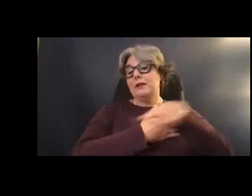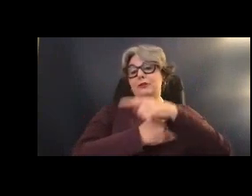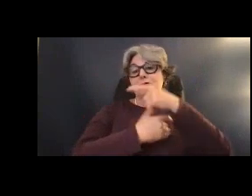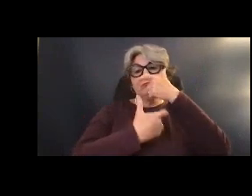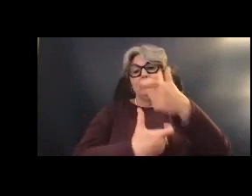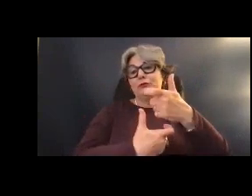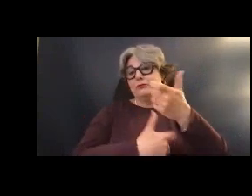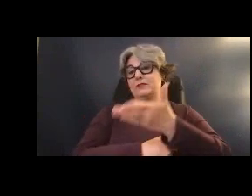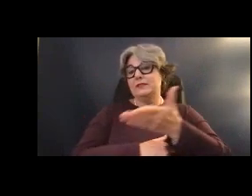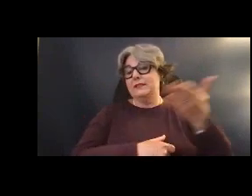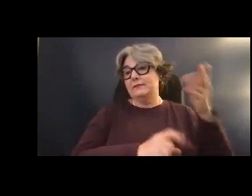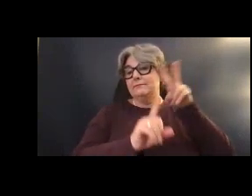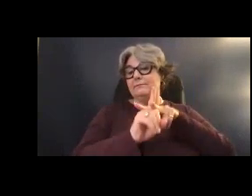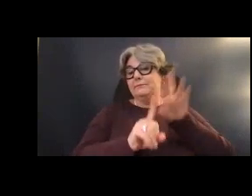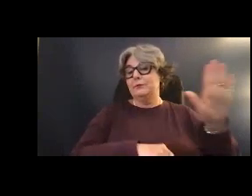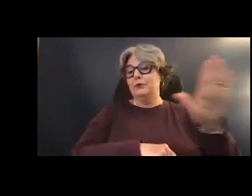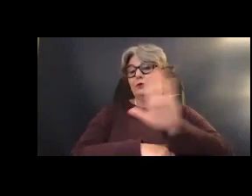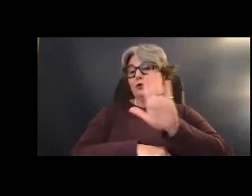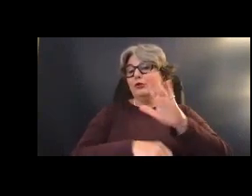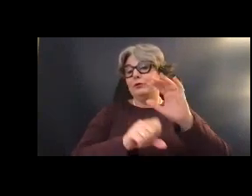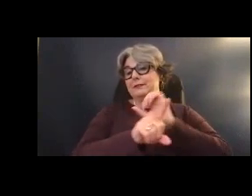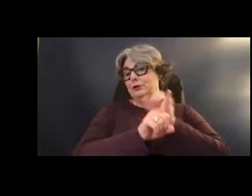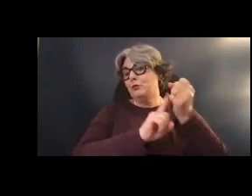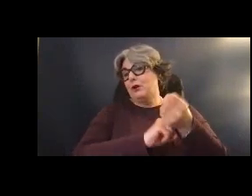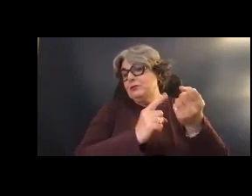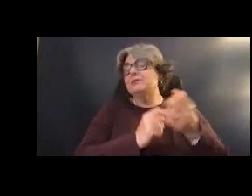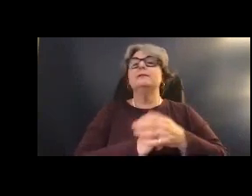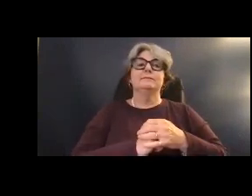be applicable to your situations.